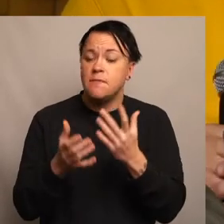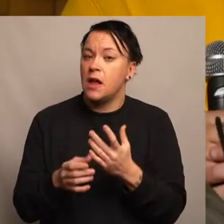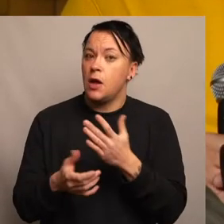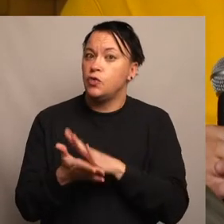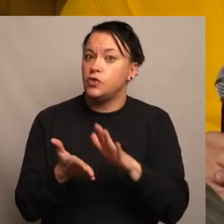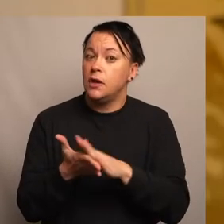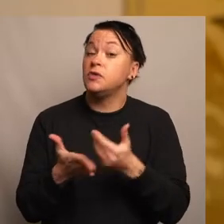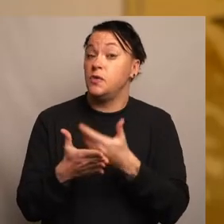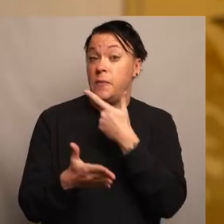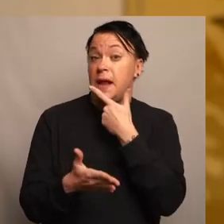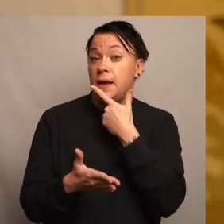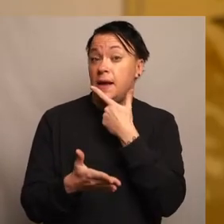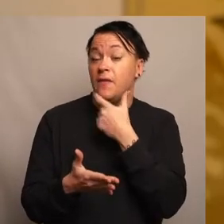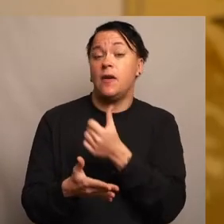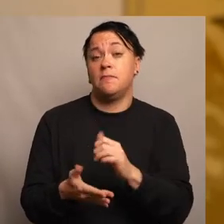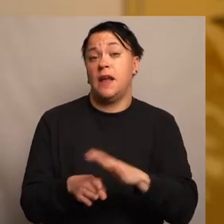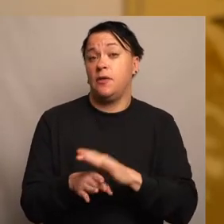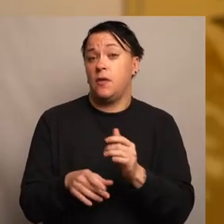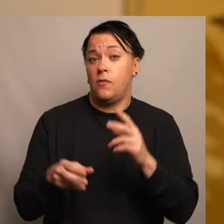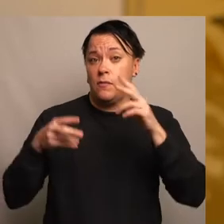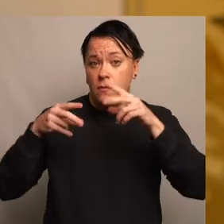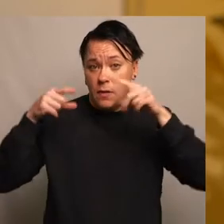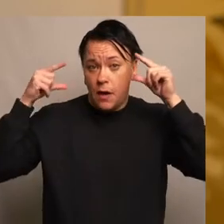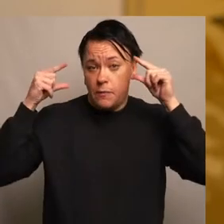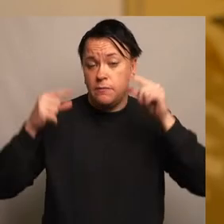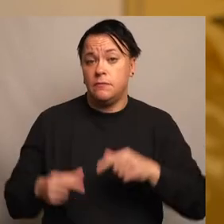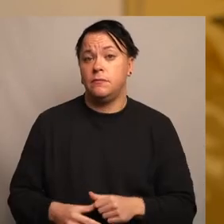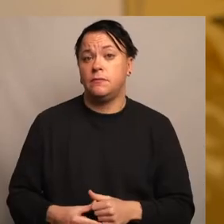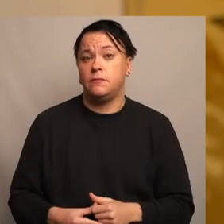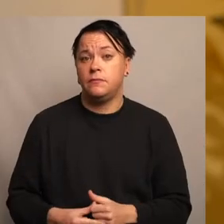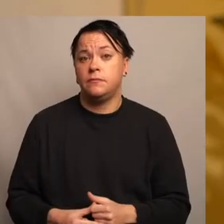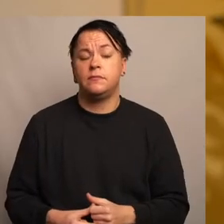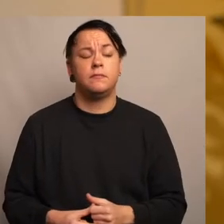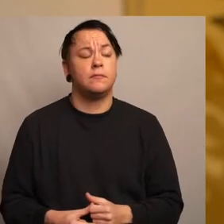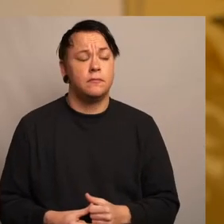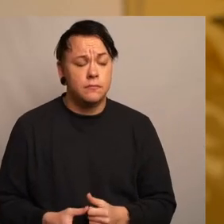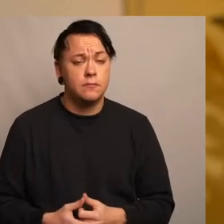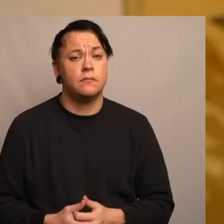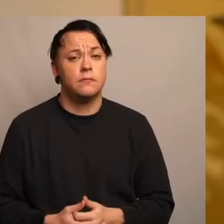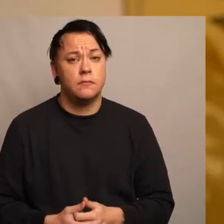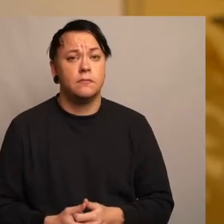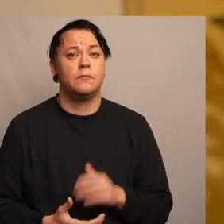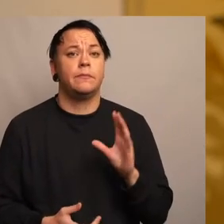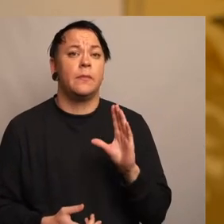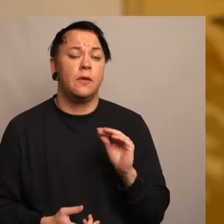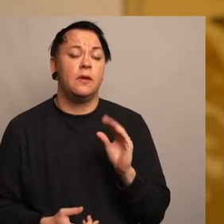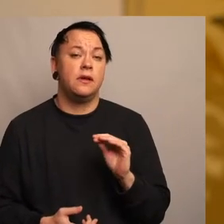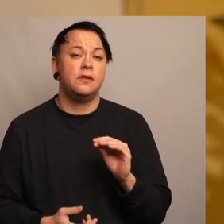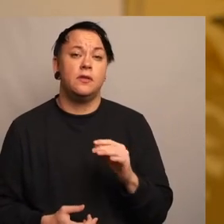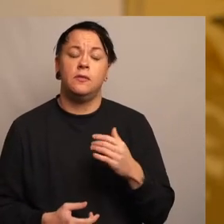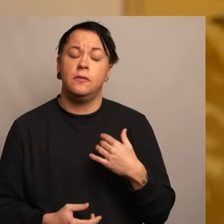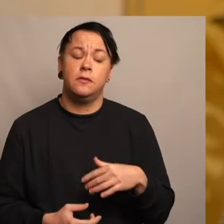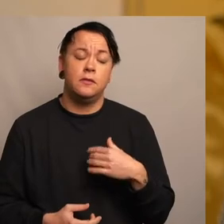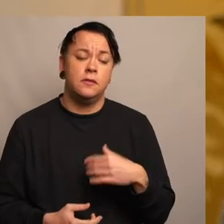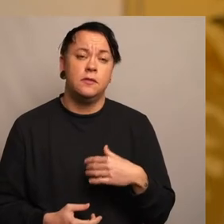About the safety, I want to also, because it's super heavy discussion. In a way, it's emotional and it's personal and I really don't like it and